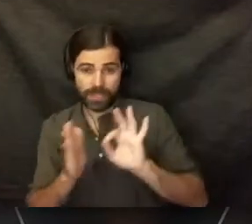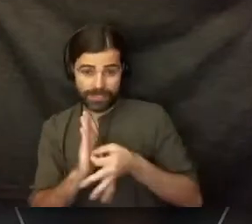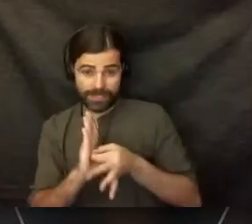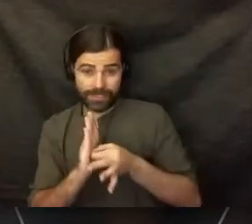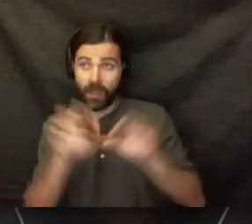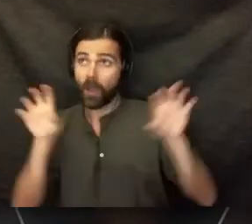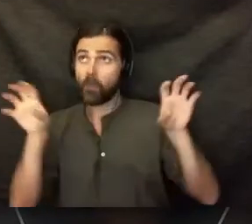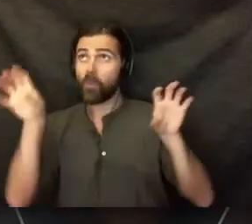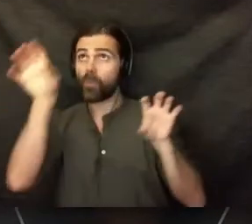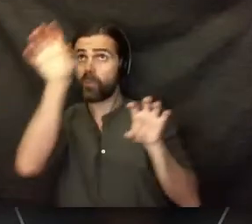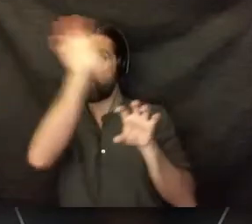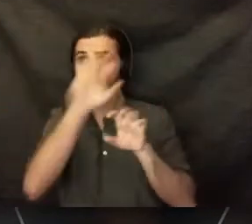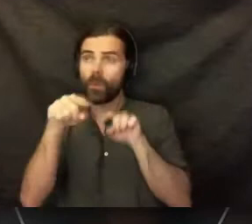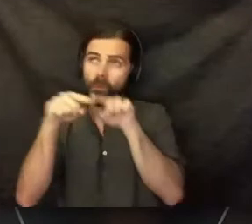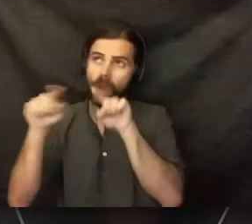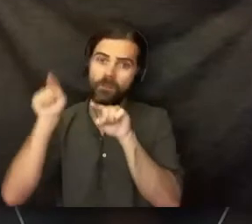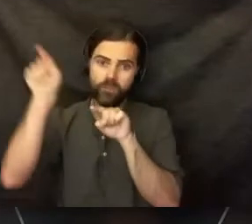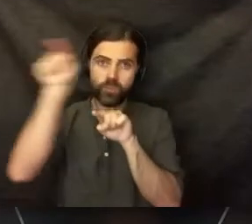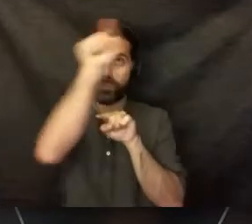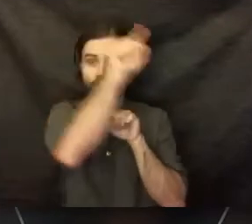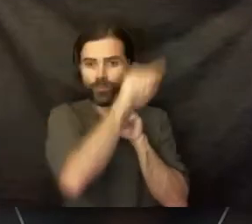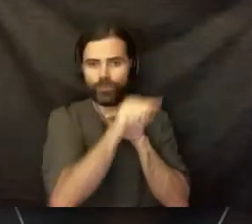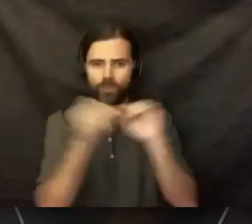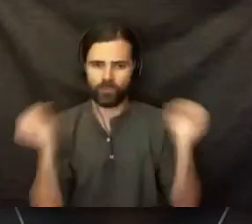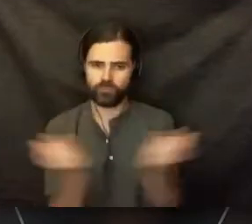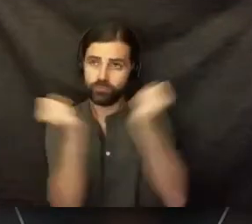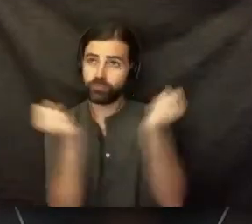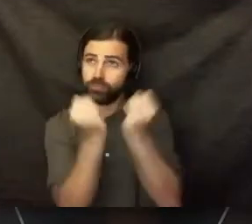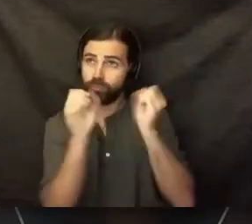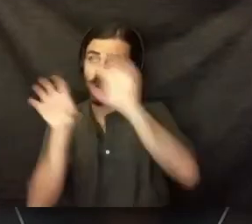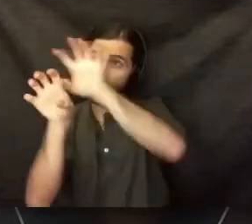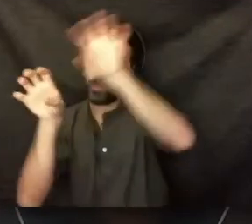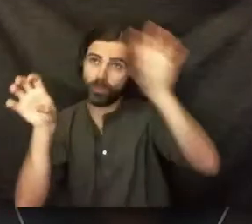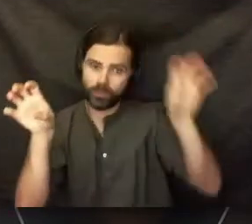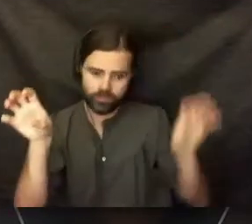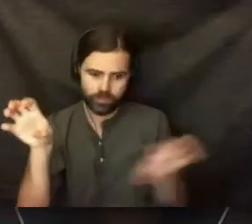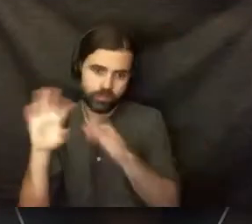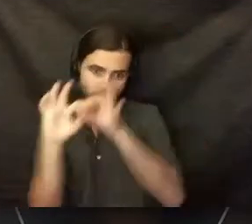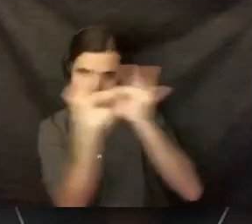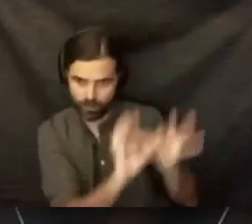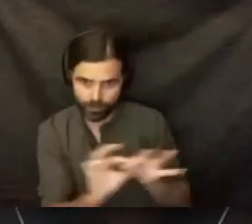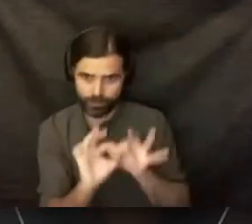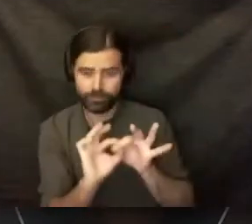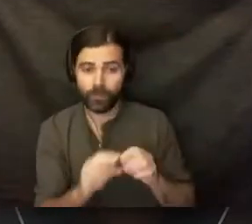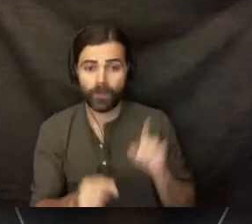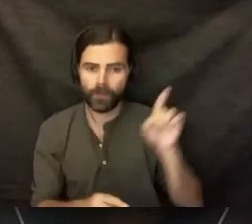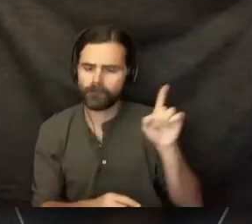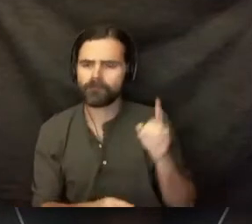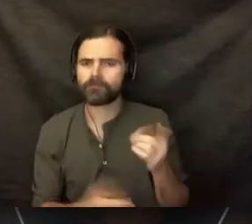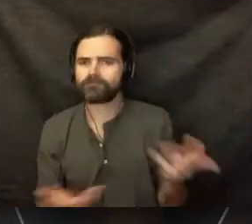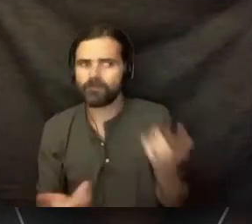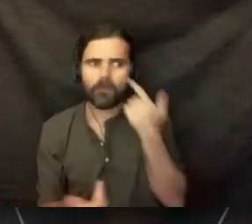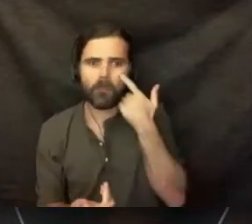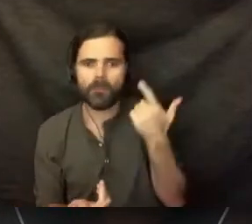we finance this movement is a real issue if we're going to talk about systems. And we have to recognize the problems themselves are